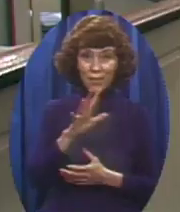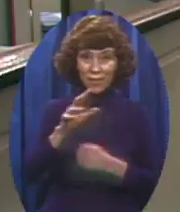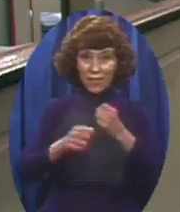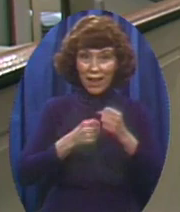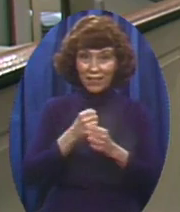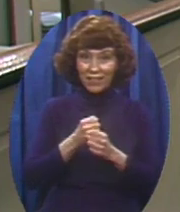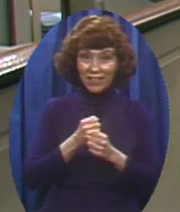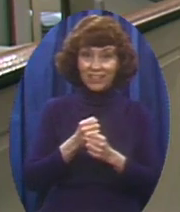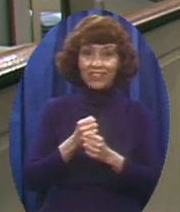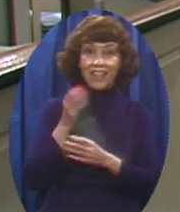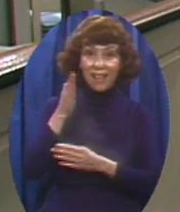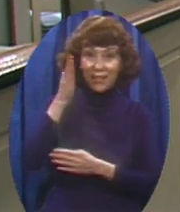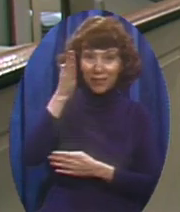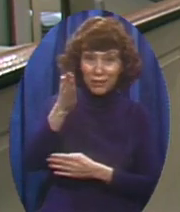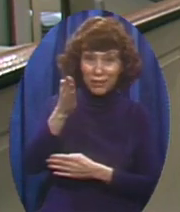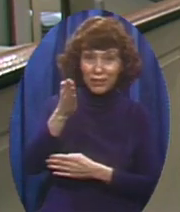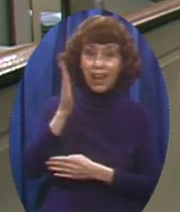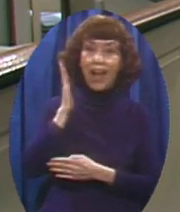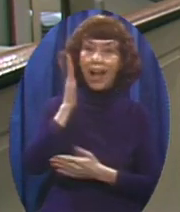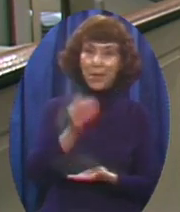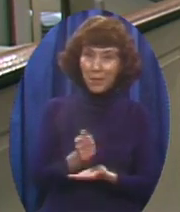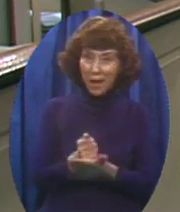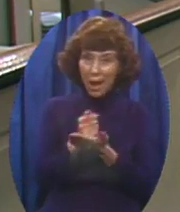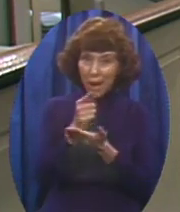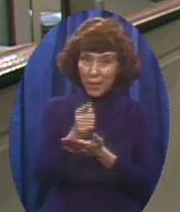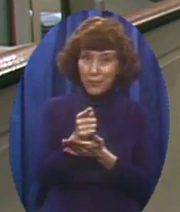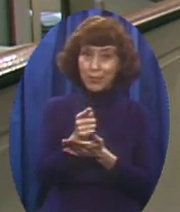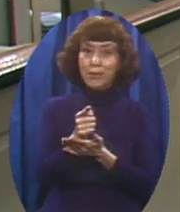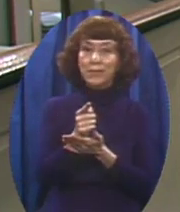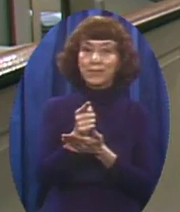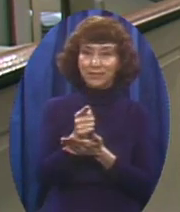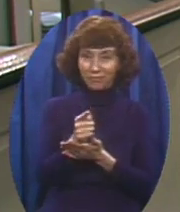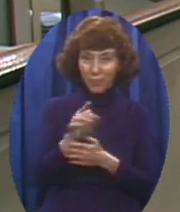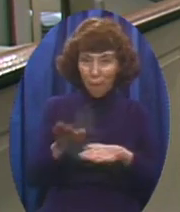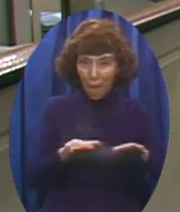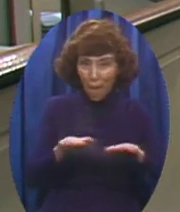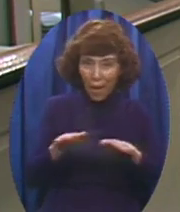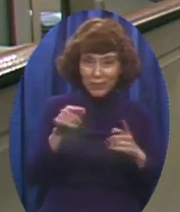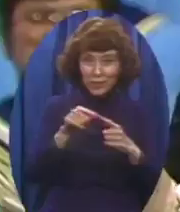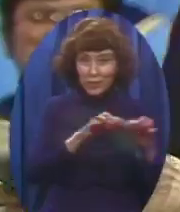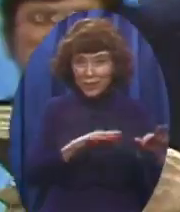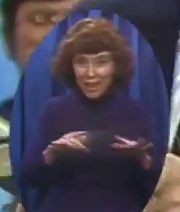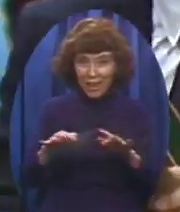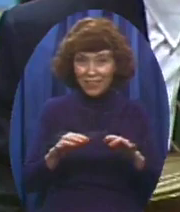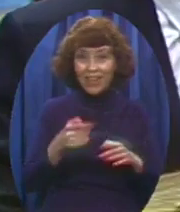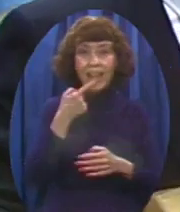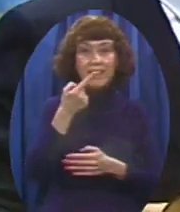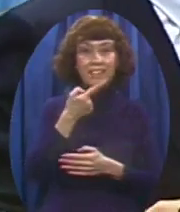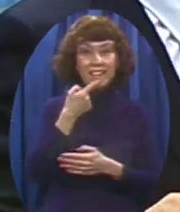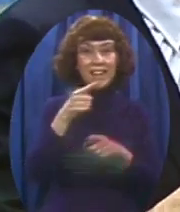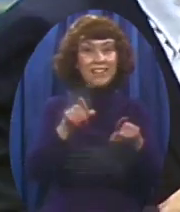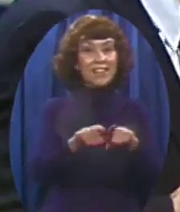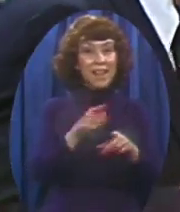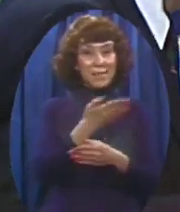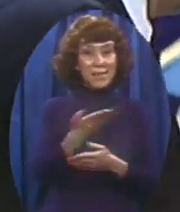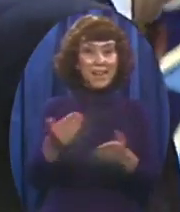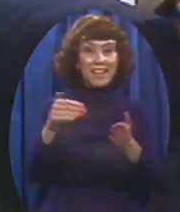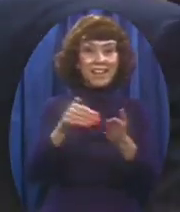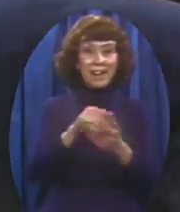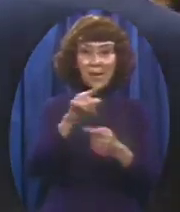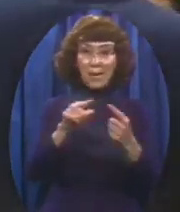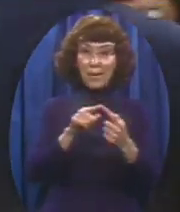piano and come right back here and say the same thing more emphatically. Now, Jim, let's sing the last song.